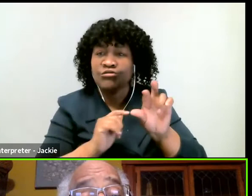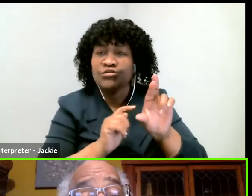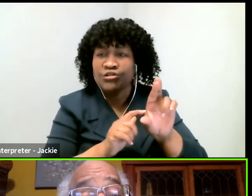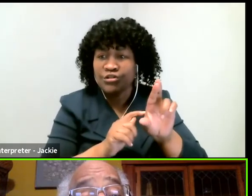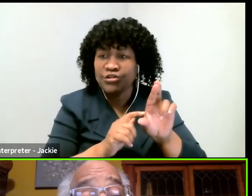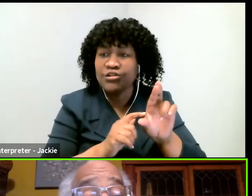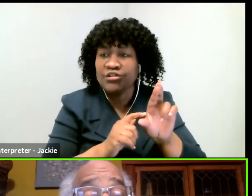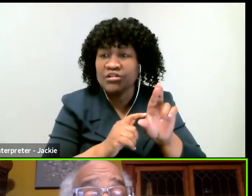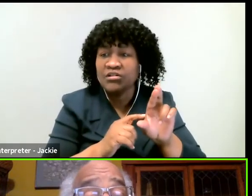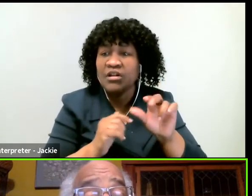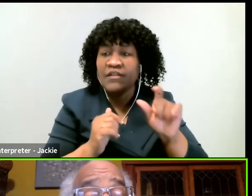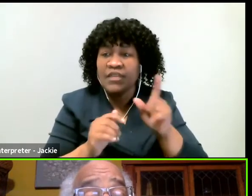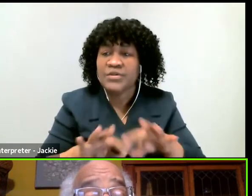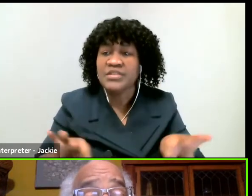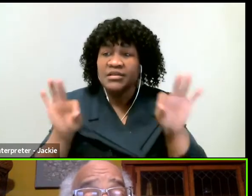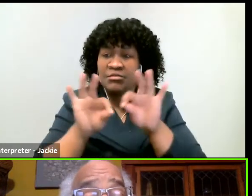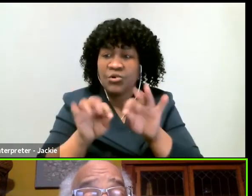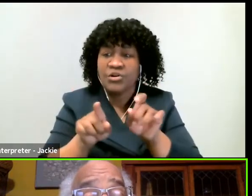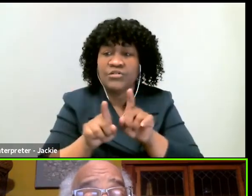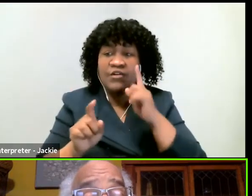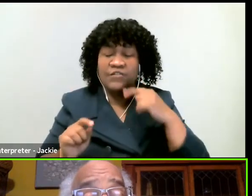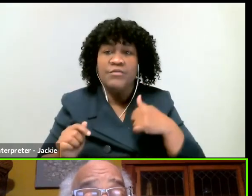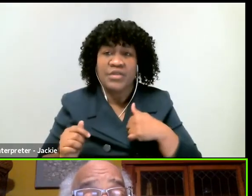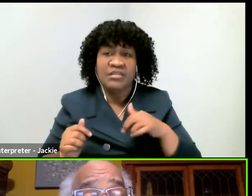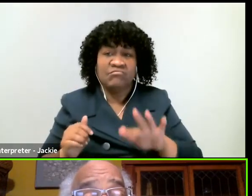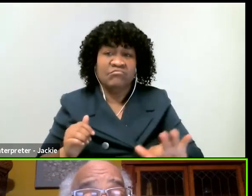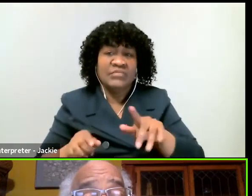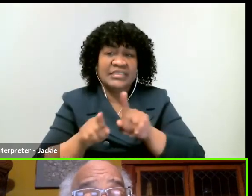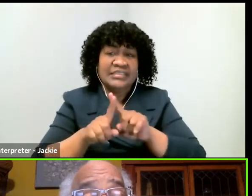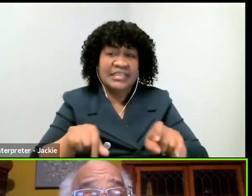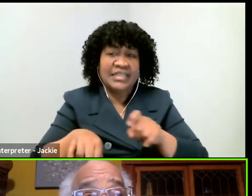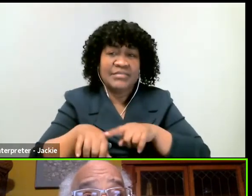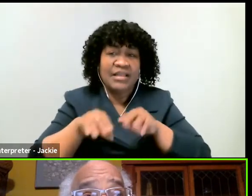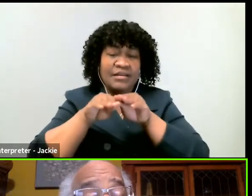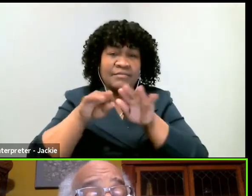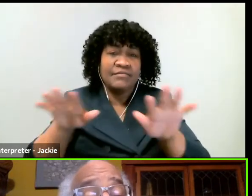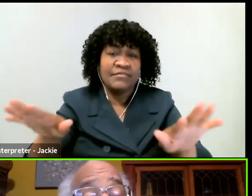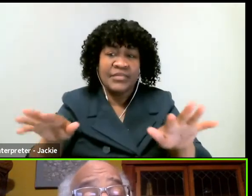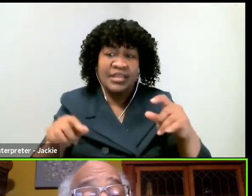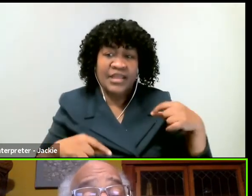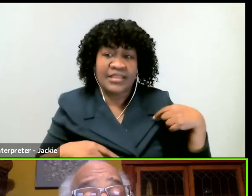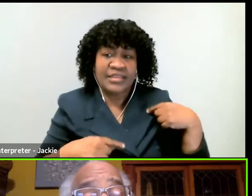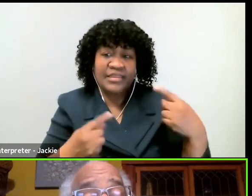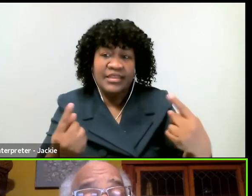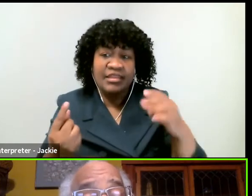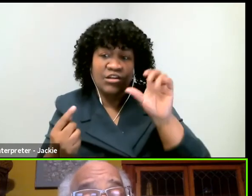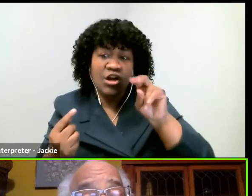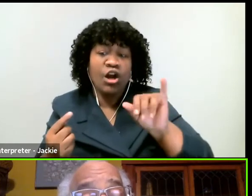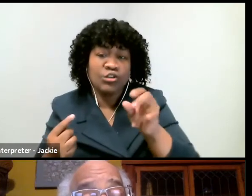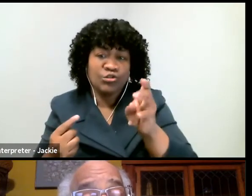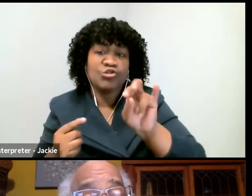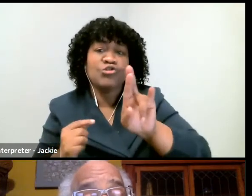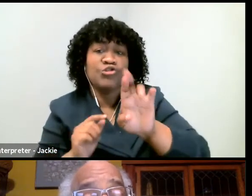awfully, awfully important for me, which came out around the same time, I guess, in the late, his first poetry book, I believe,